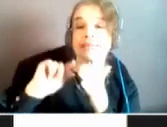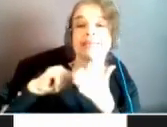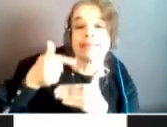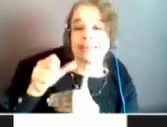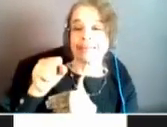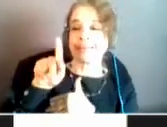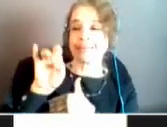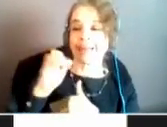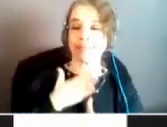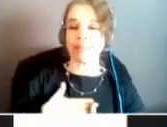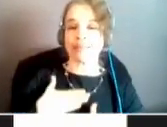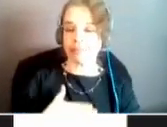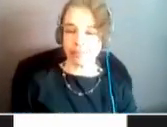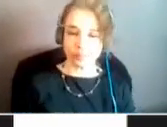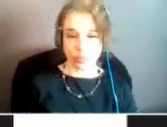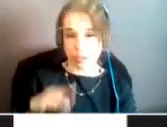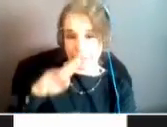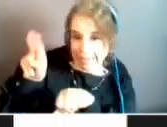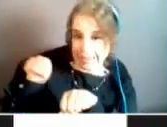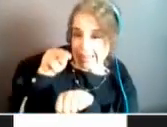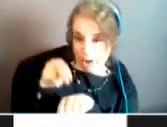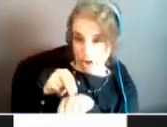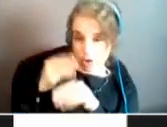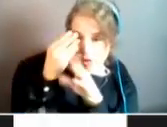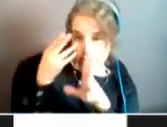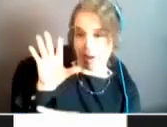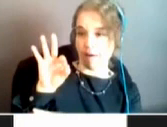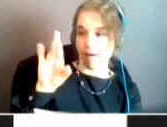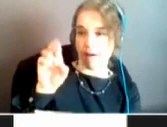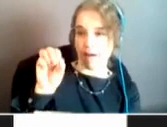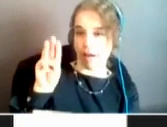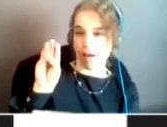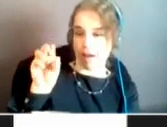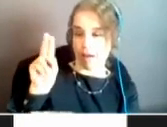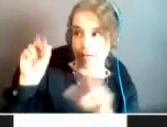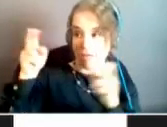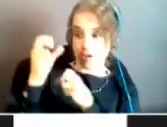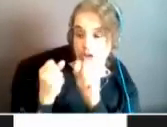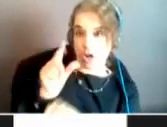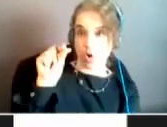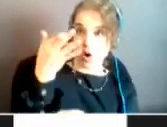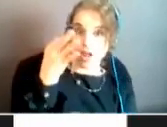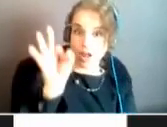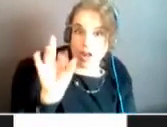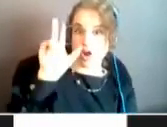You know, and in the national data, firearms for 2019 accounted for